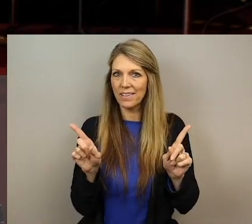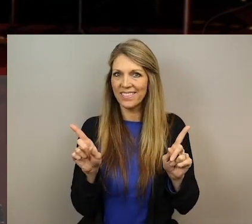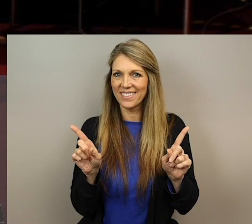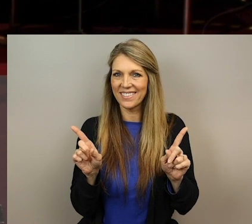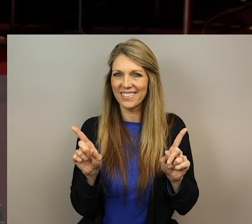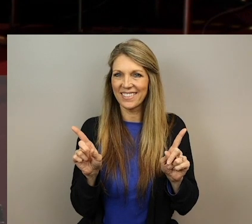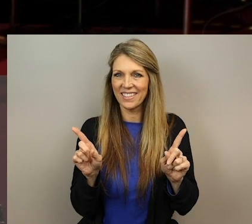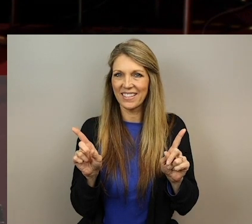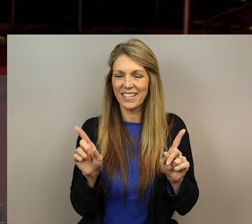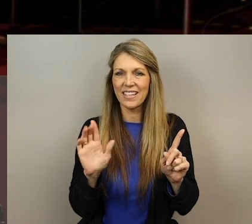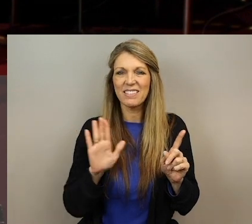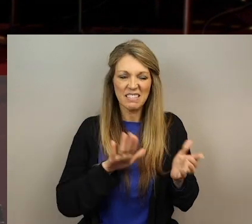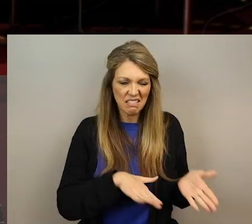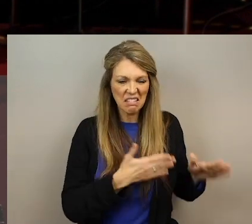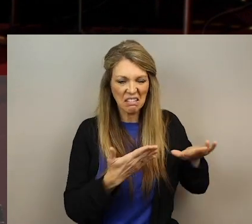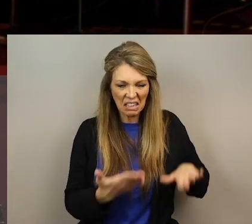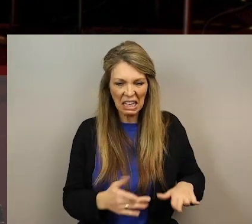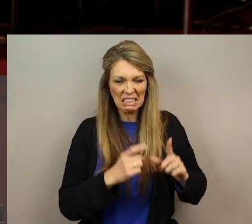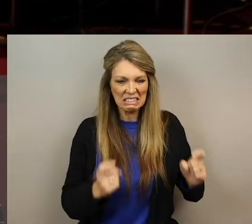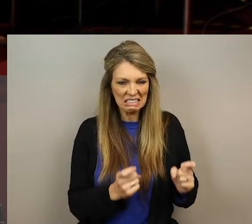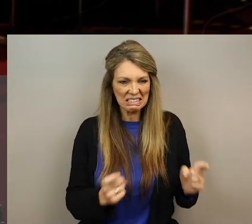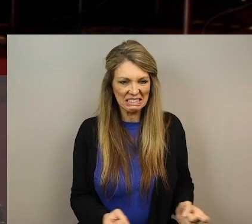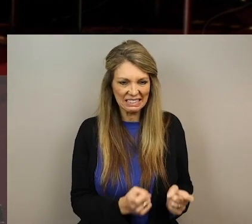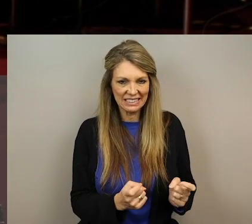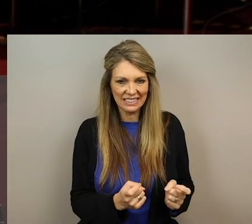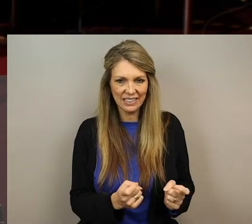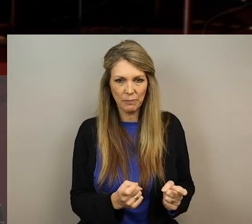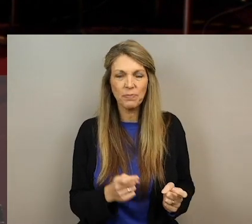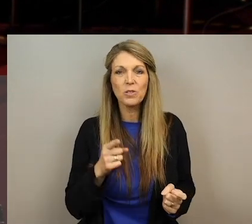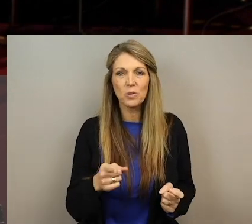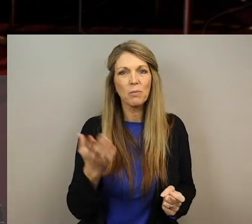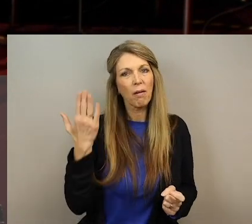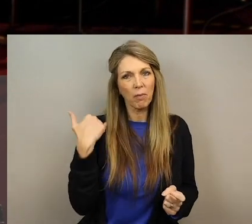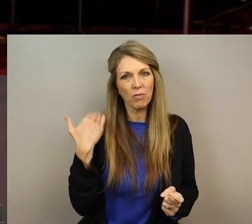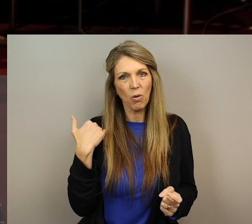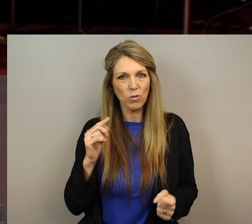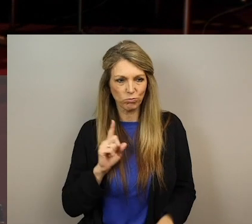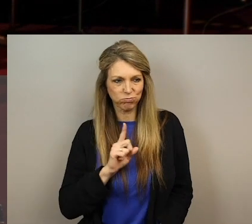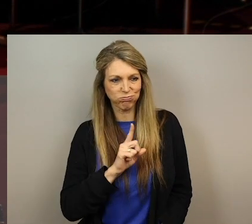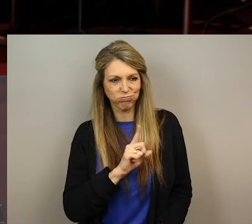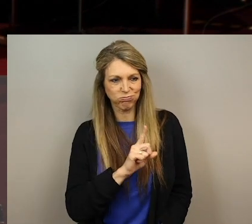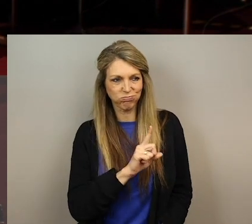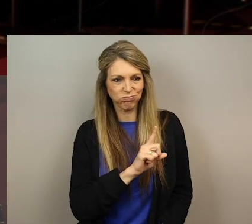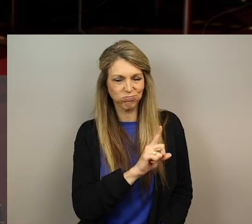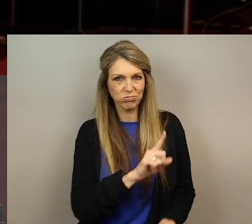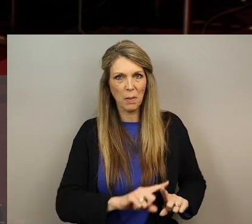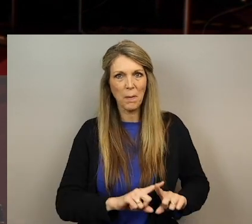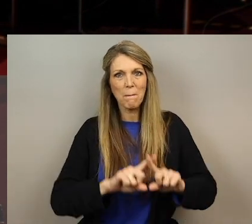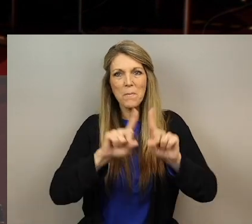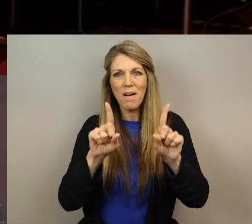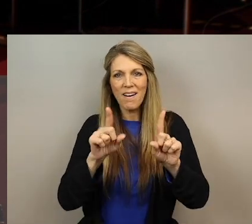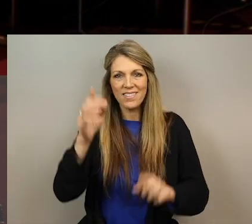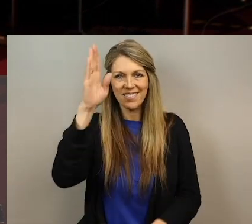this. He says, "You were dead in your trespasses and sin in which you once walked," verse 4, "but